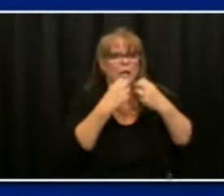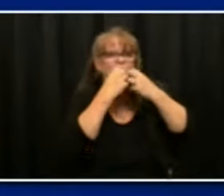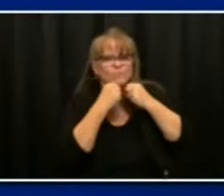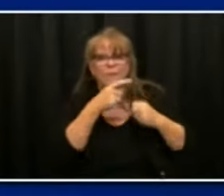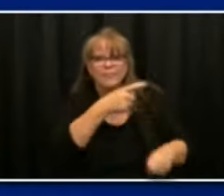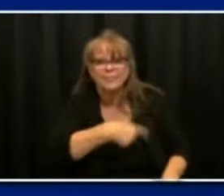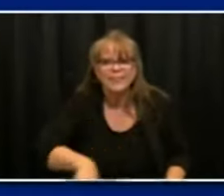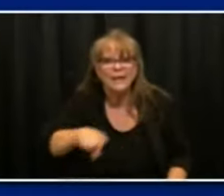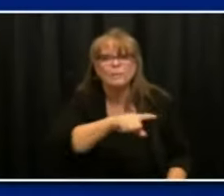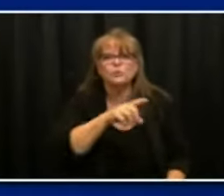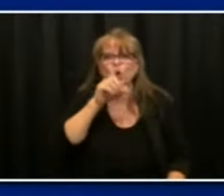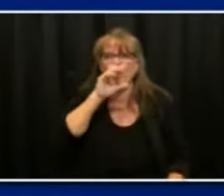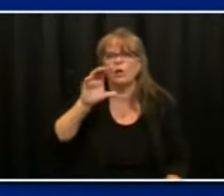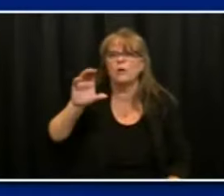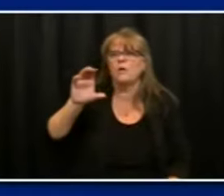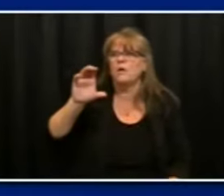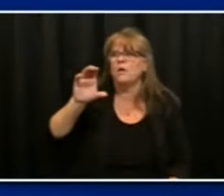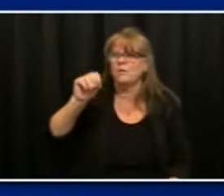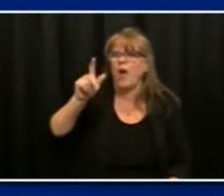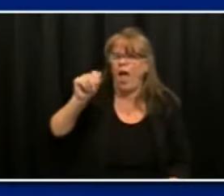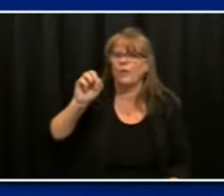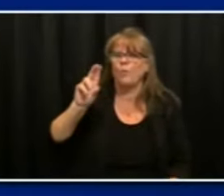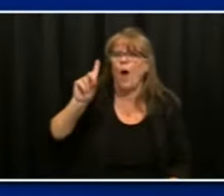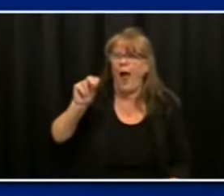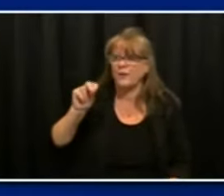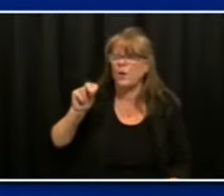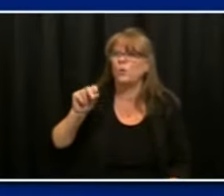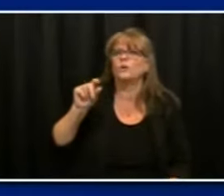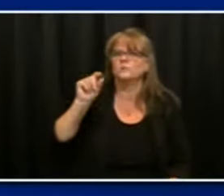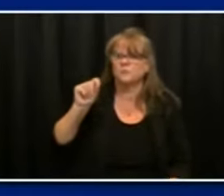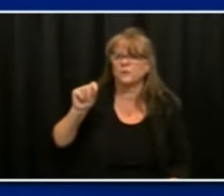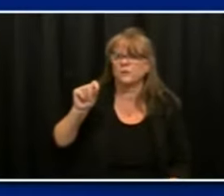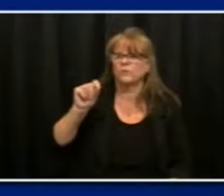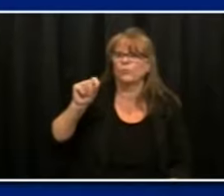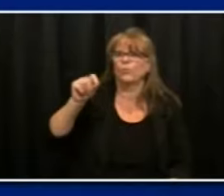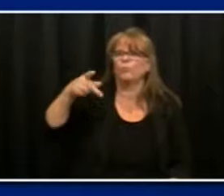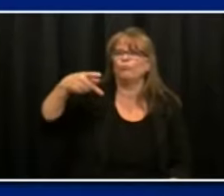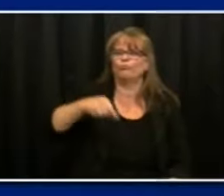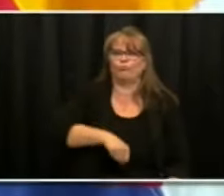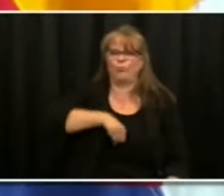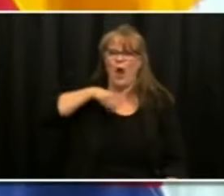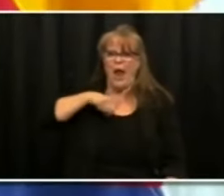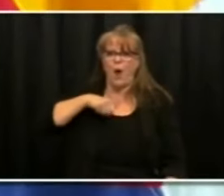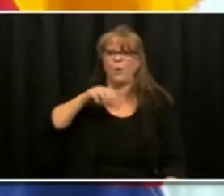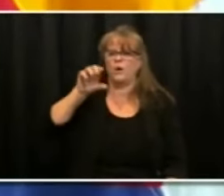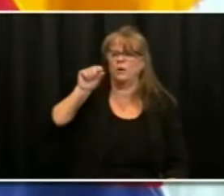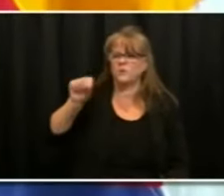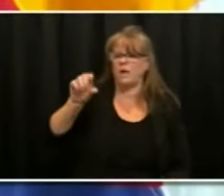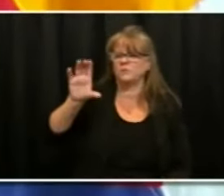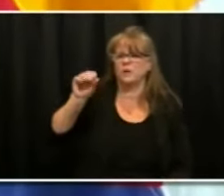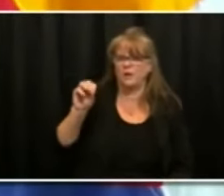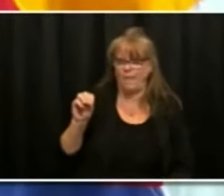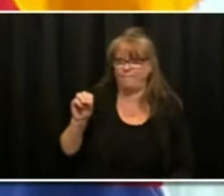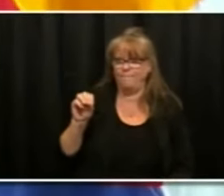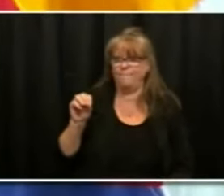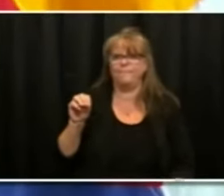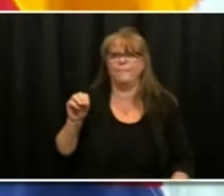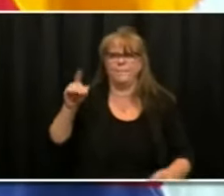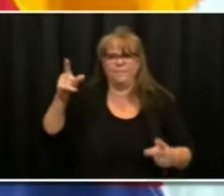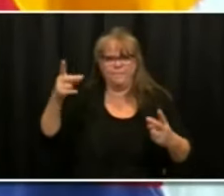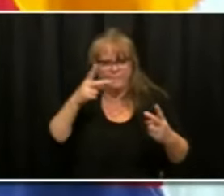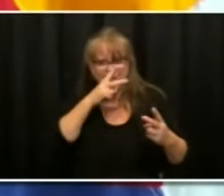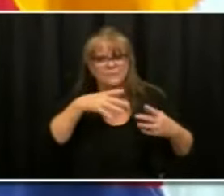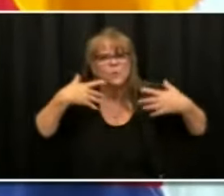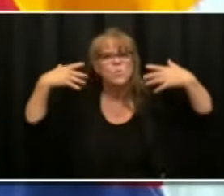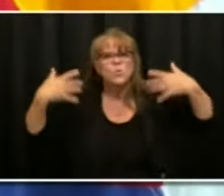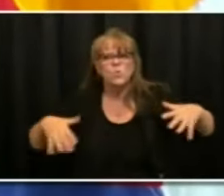near you, and get connected with everyone who's growing our food. Governor, thank you for your continued support of